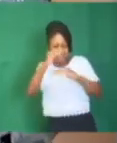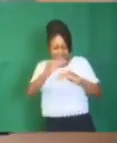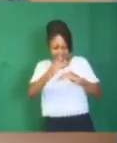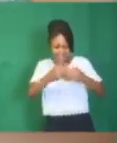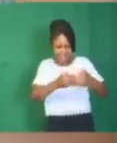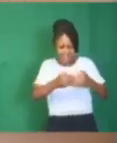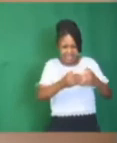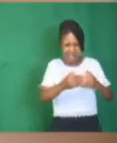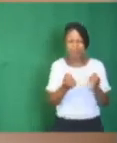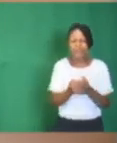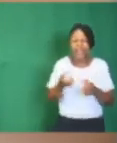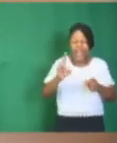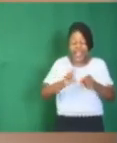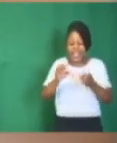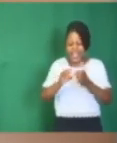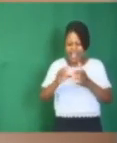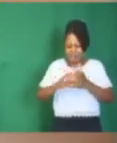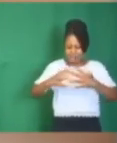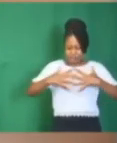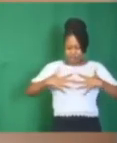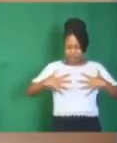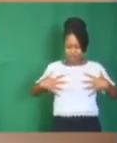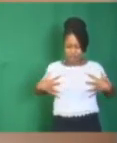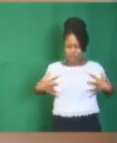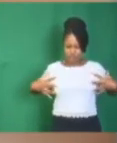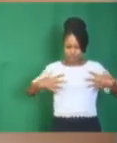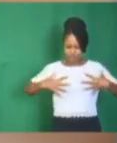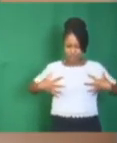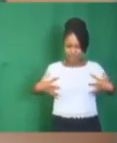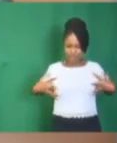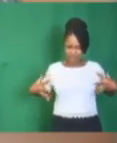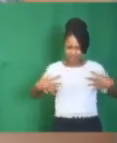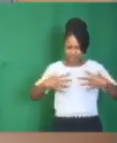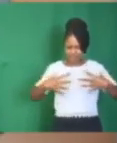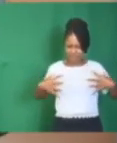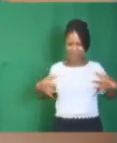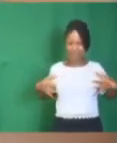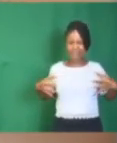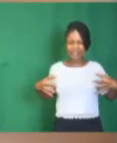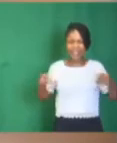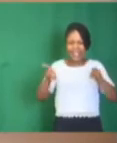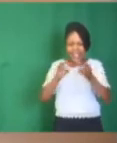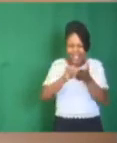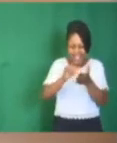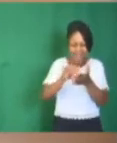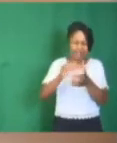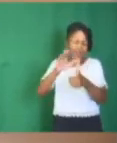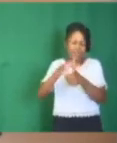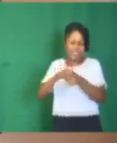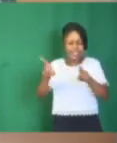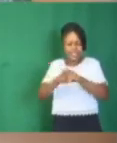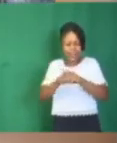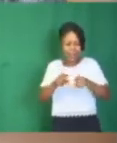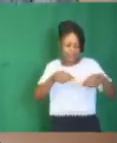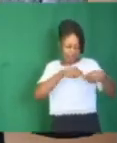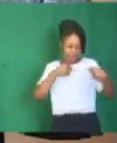have the rib cage, sifuba, the rib cage right here. There are important organs of the body, one of which is the heart.